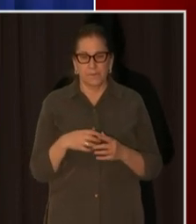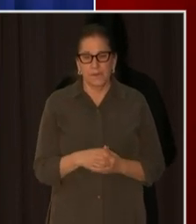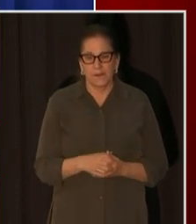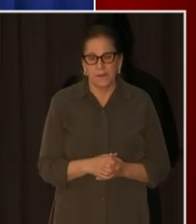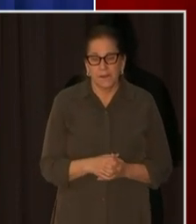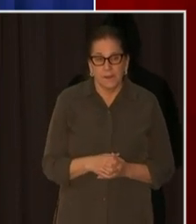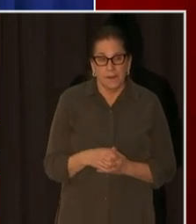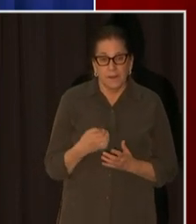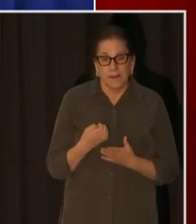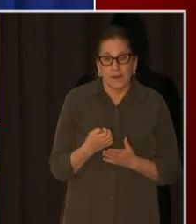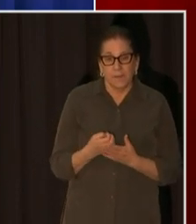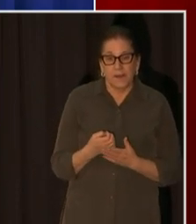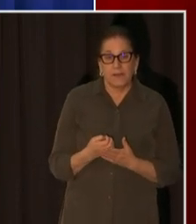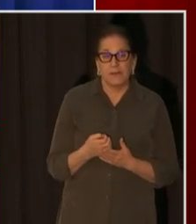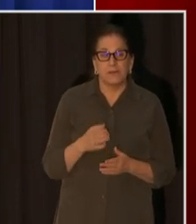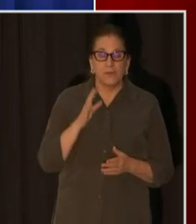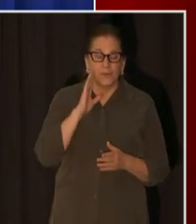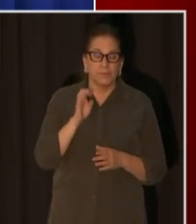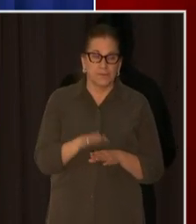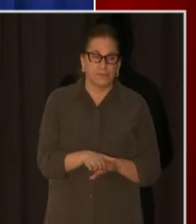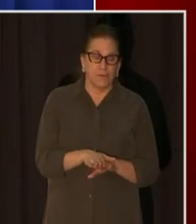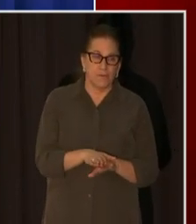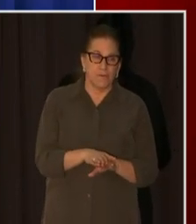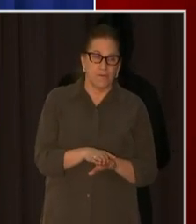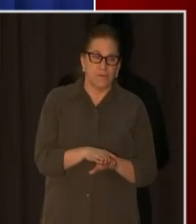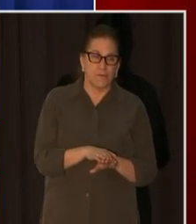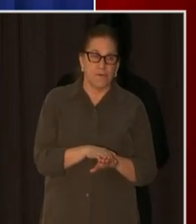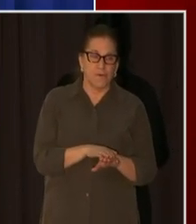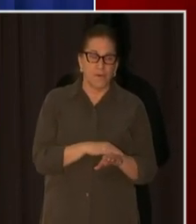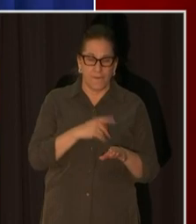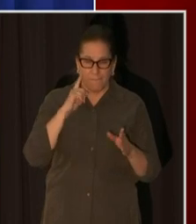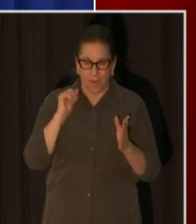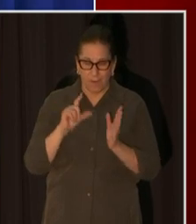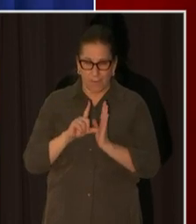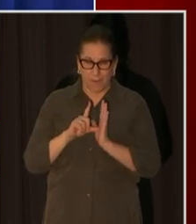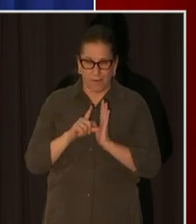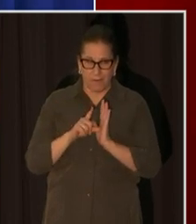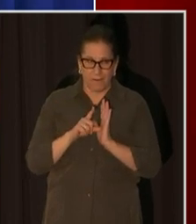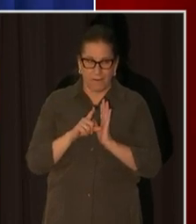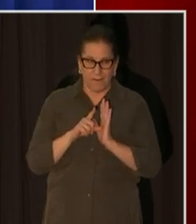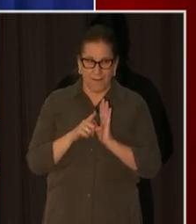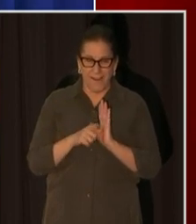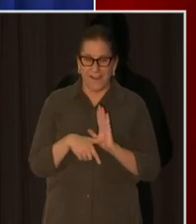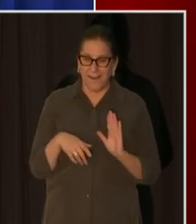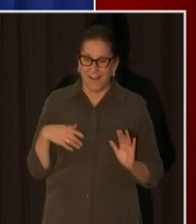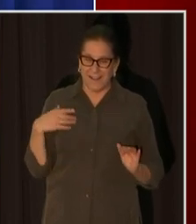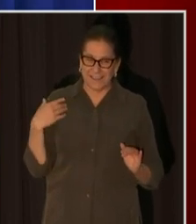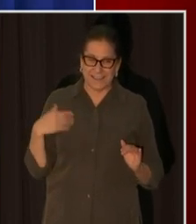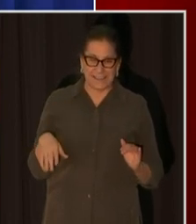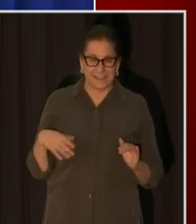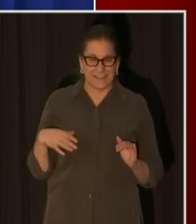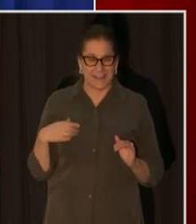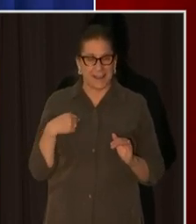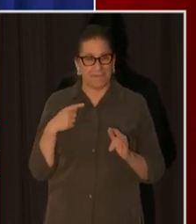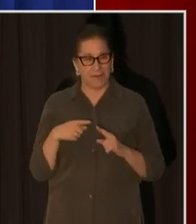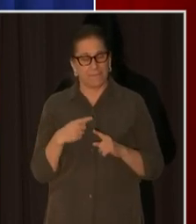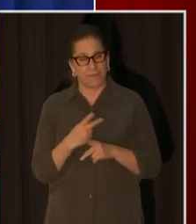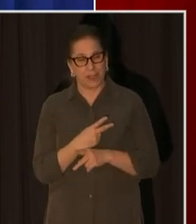the bankrupt, okay, losing all kind of source of